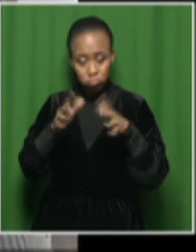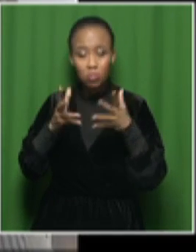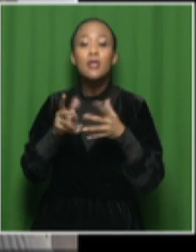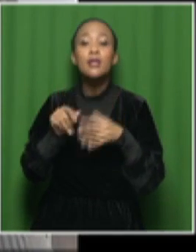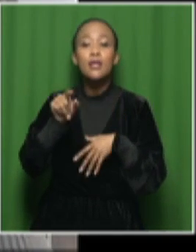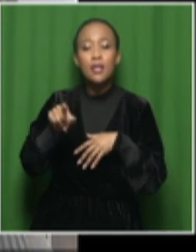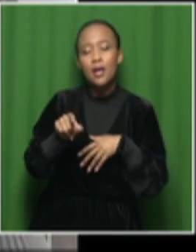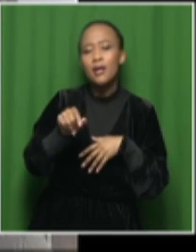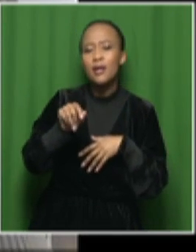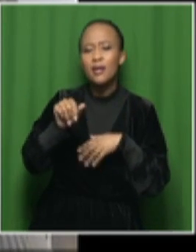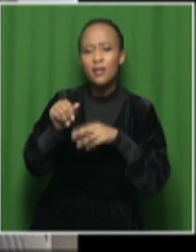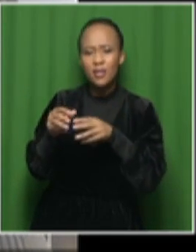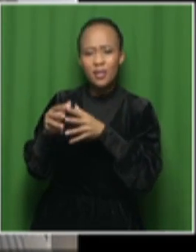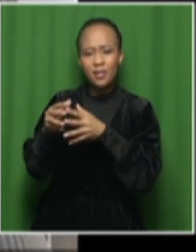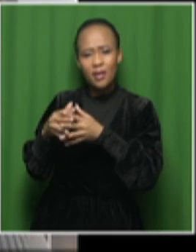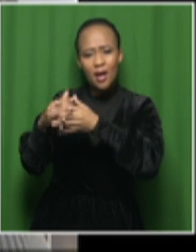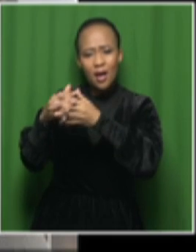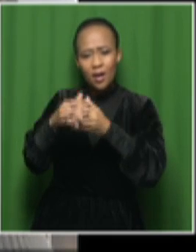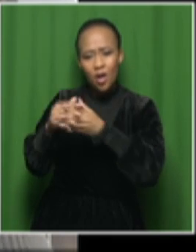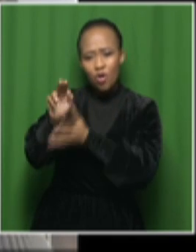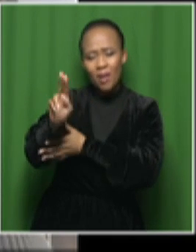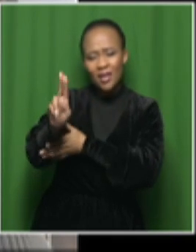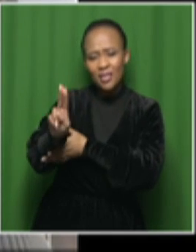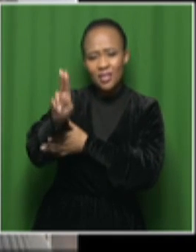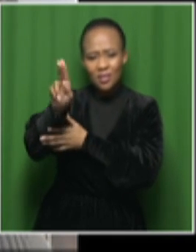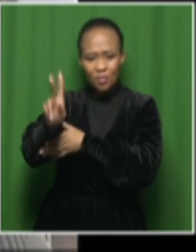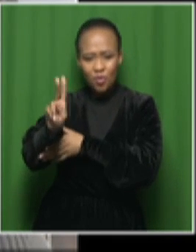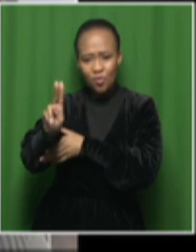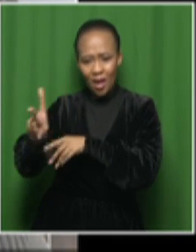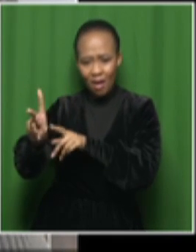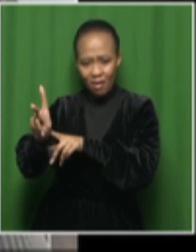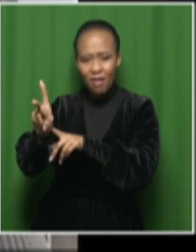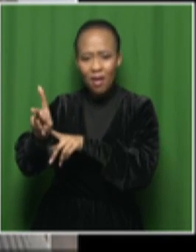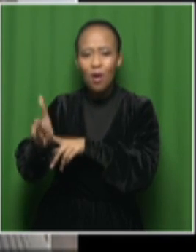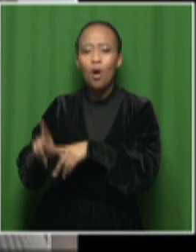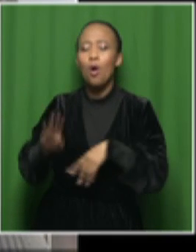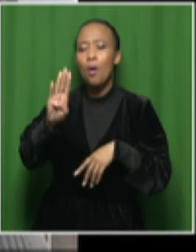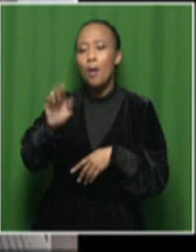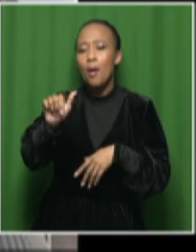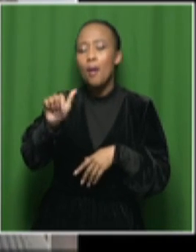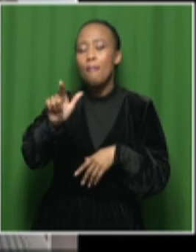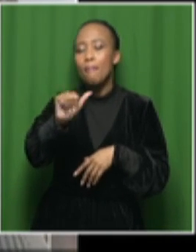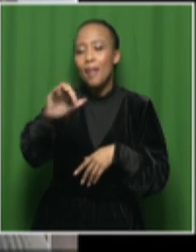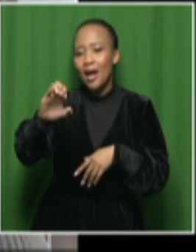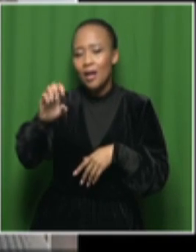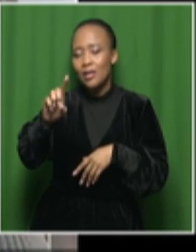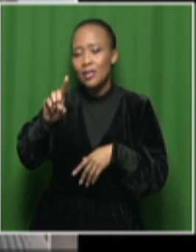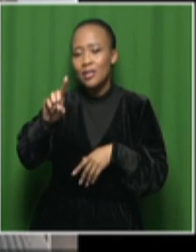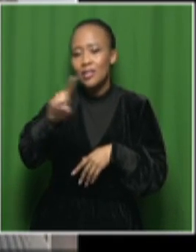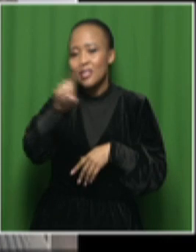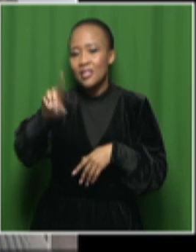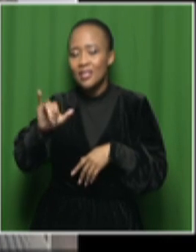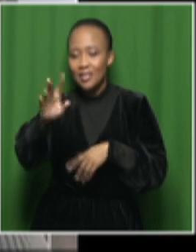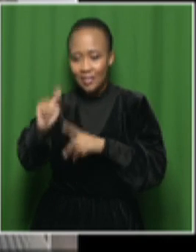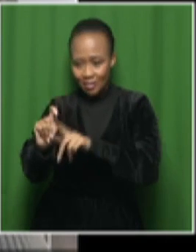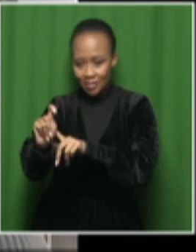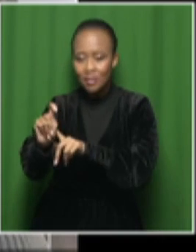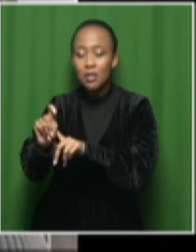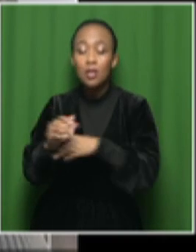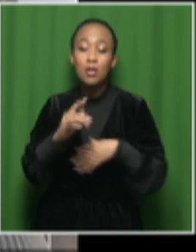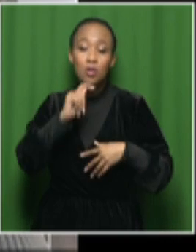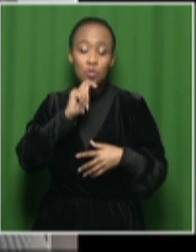actually happened. The UK has left Brexit. But when empirical studies are done after Brexit, it was discovered that actually there was